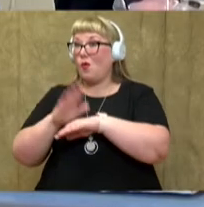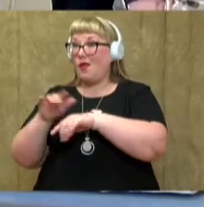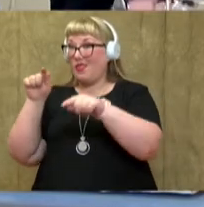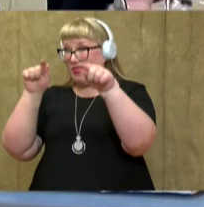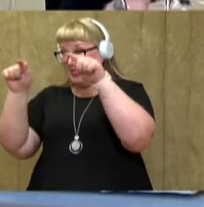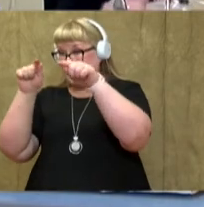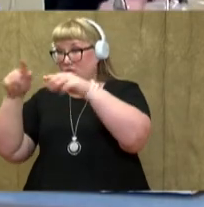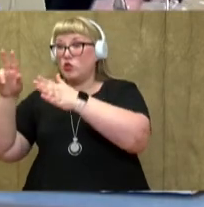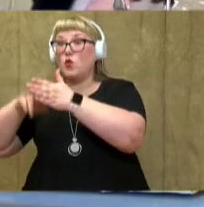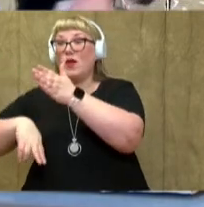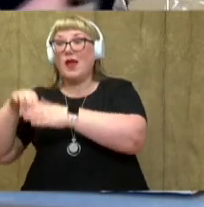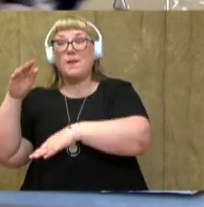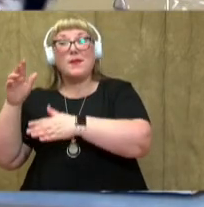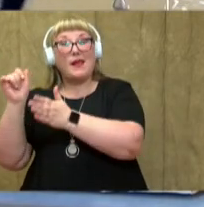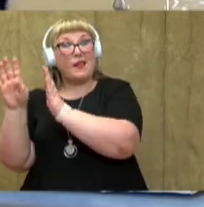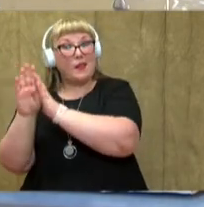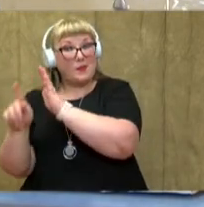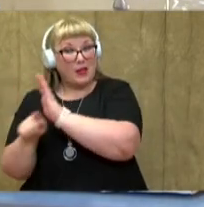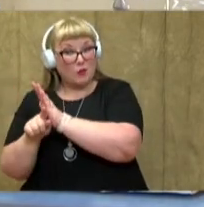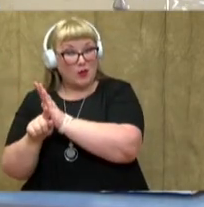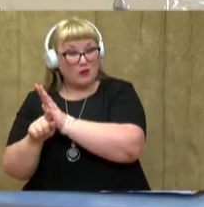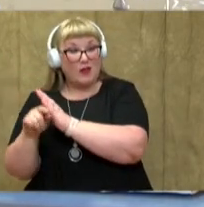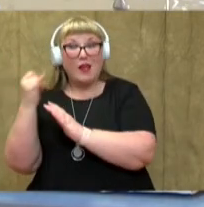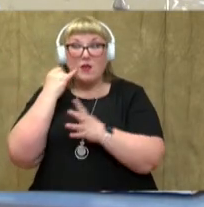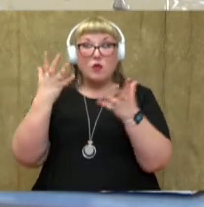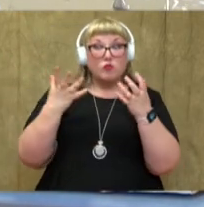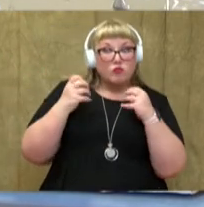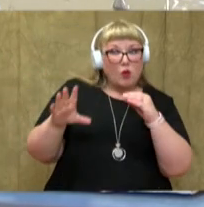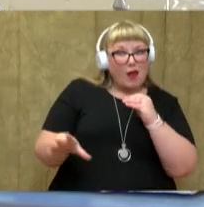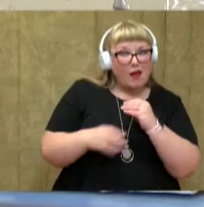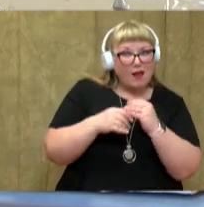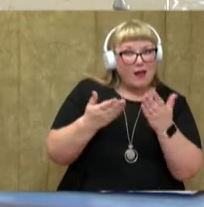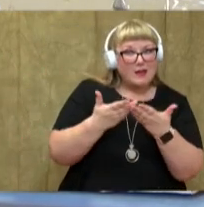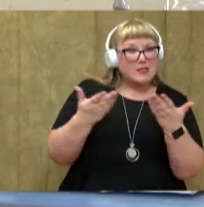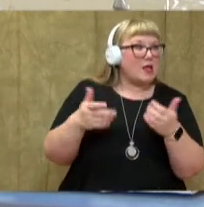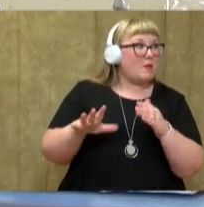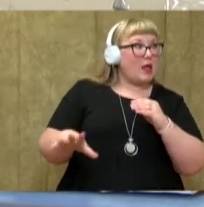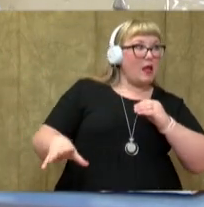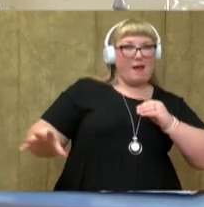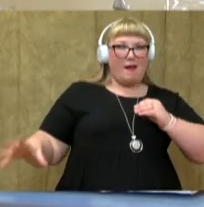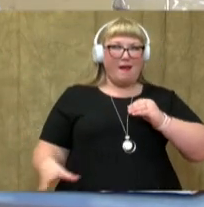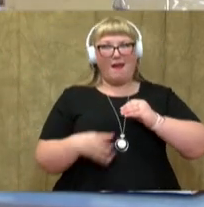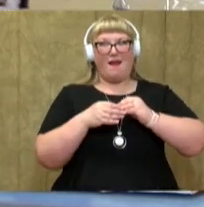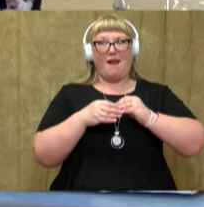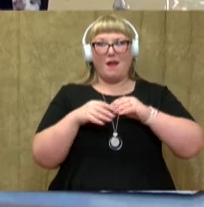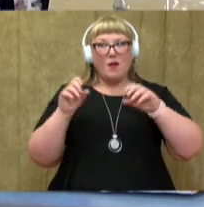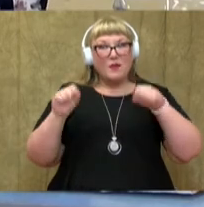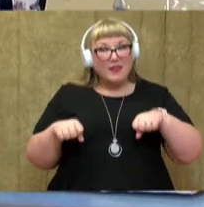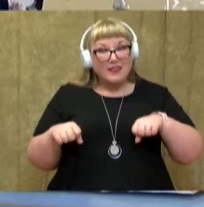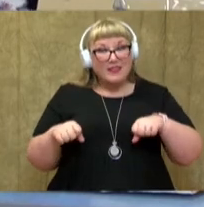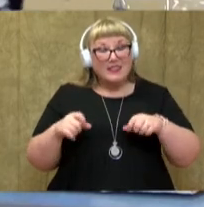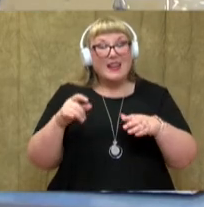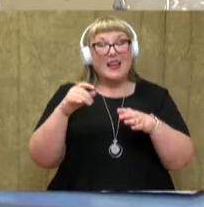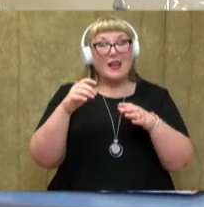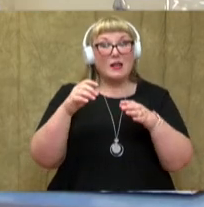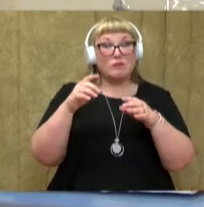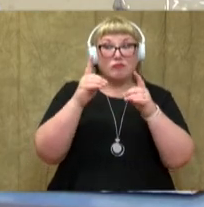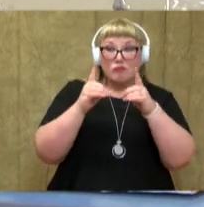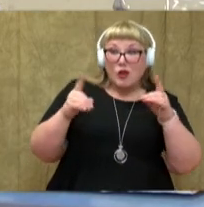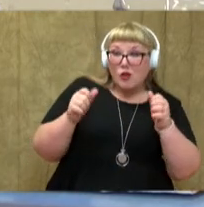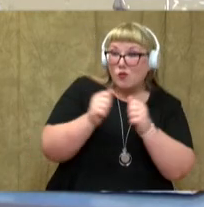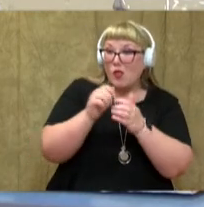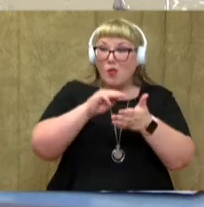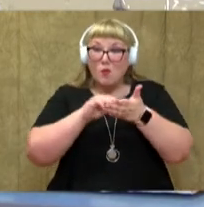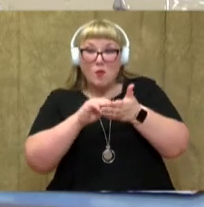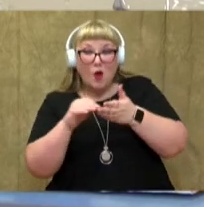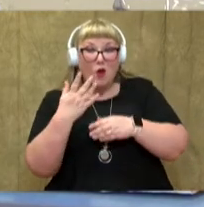painted the background. So if you want to add a little something extra to this, you can decorate it with your markers or your